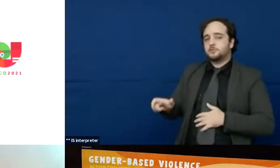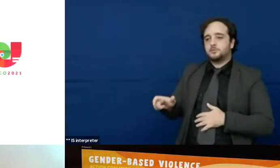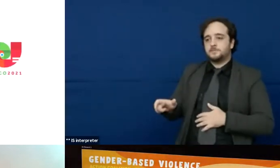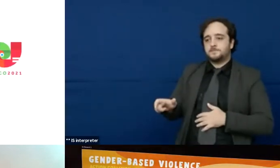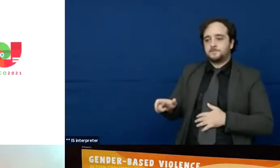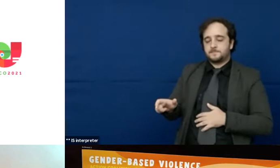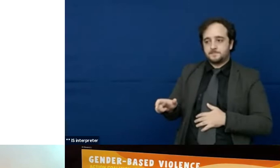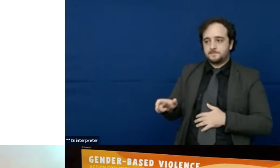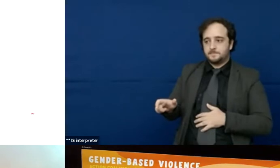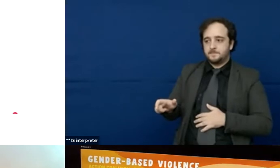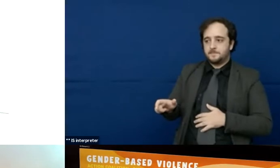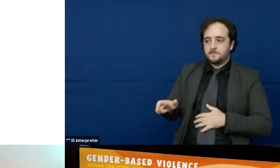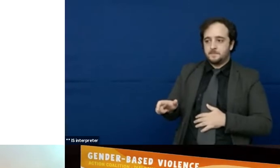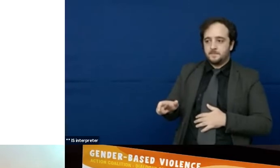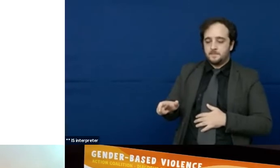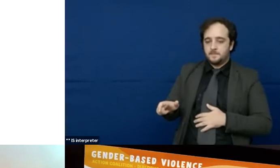and to